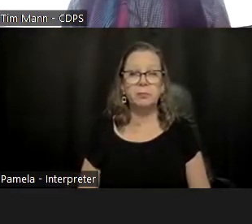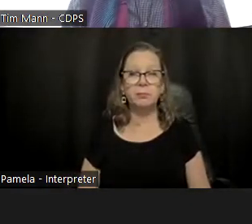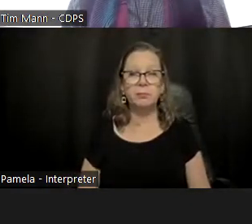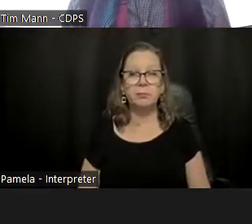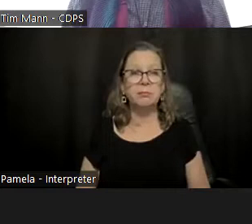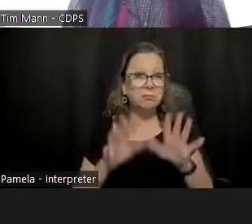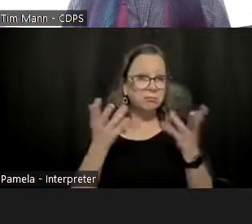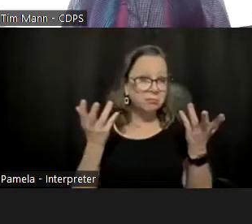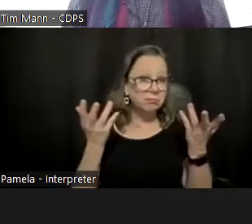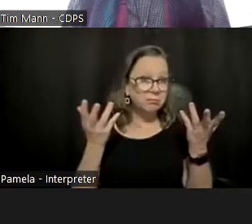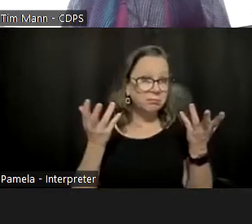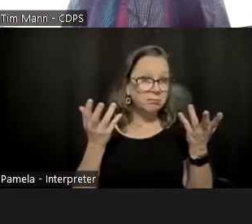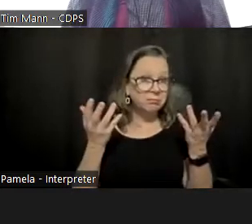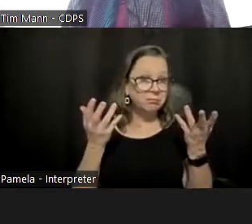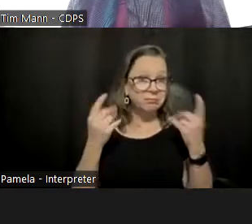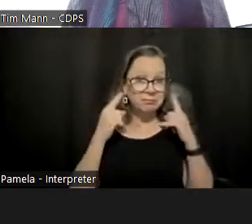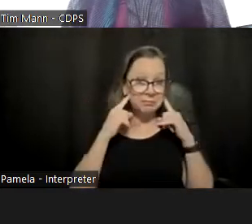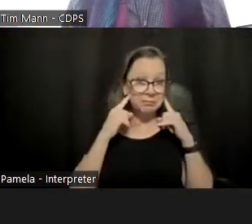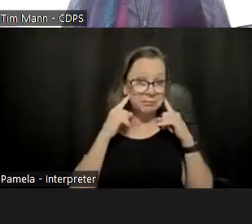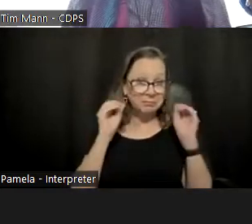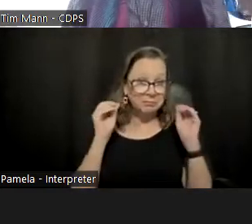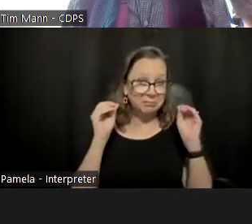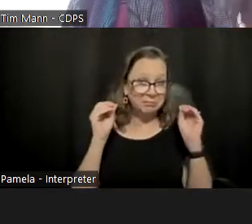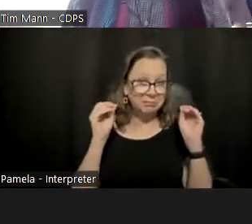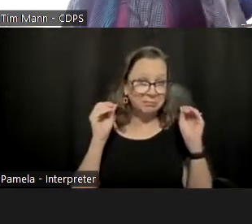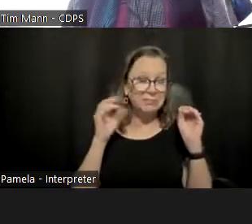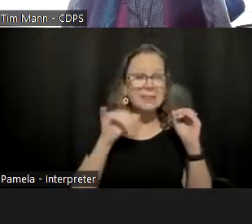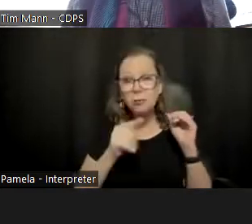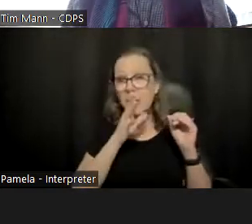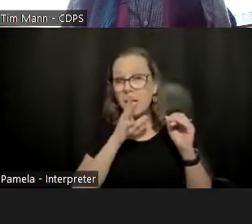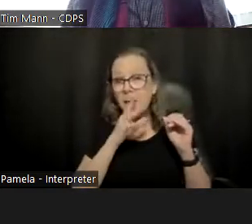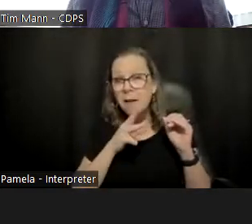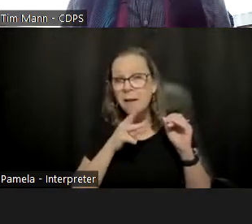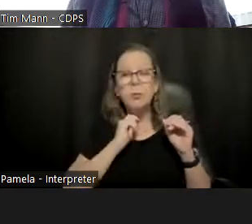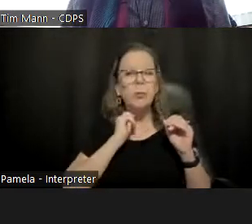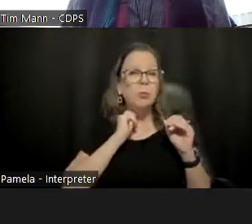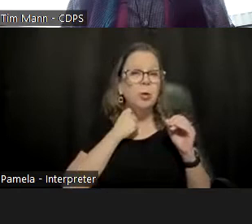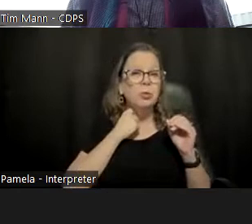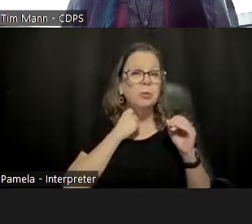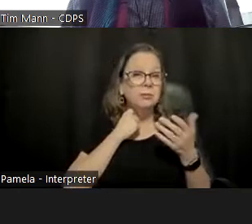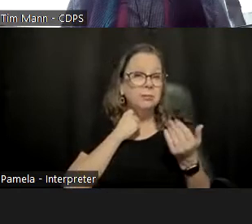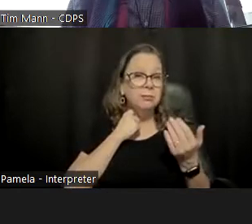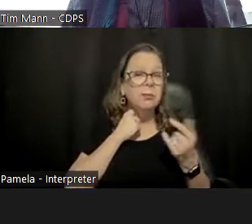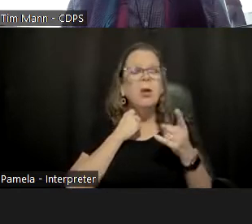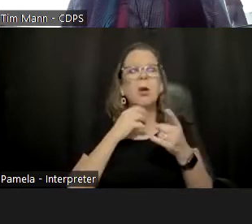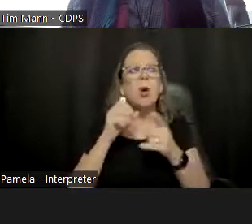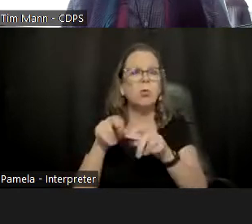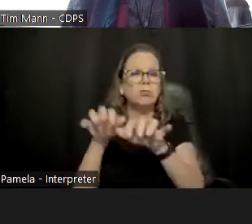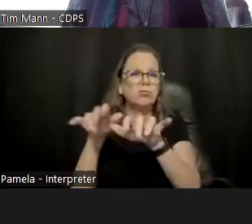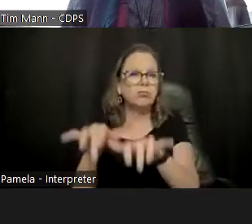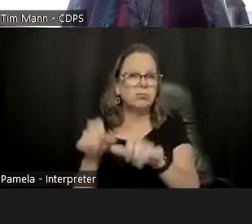If anybody is talking, you are muted, and then you also are welcome to put it into